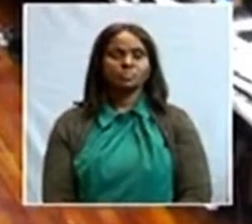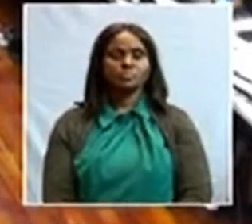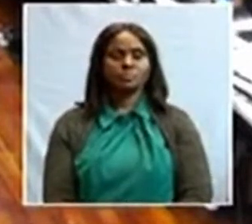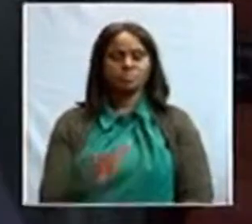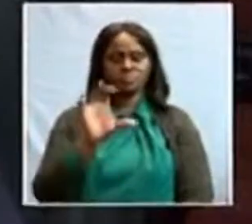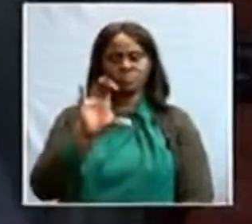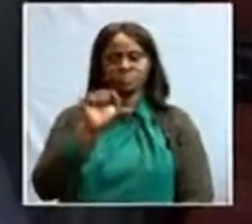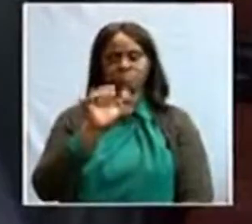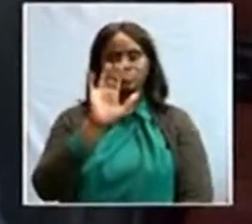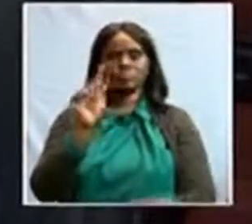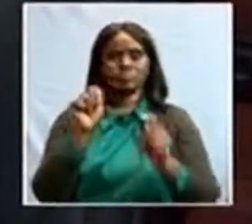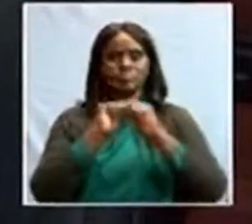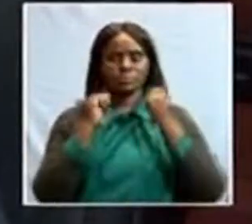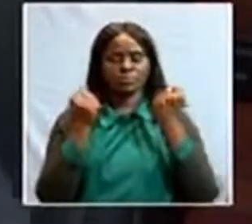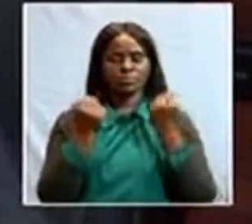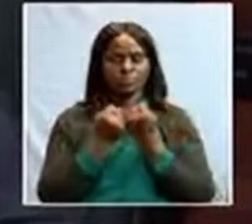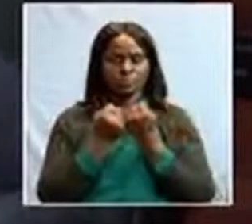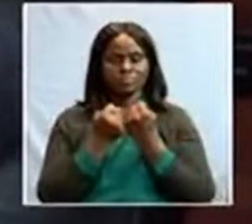CS and your team